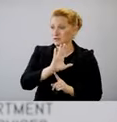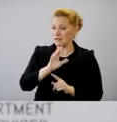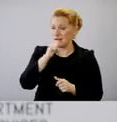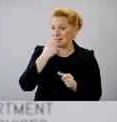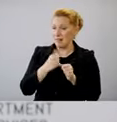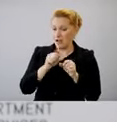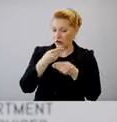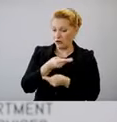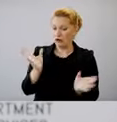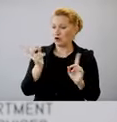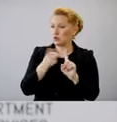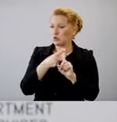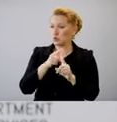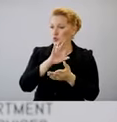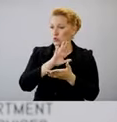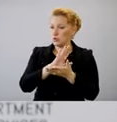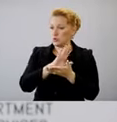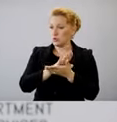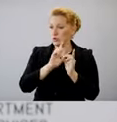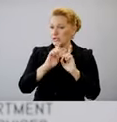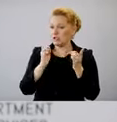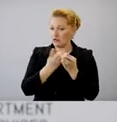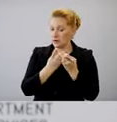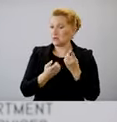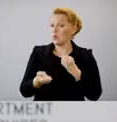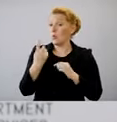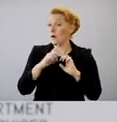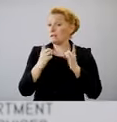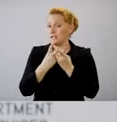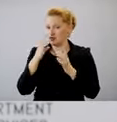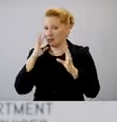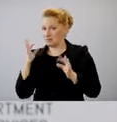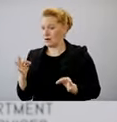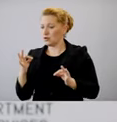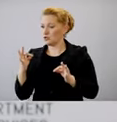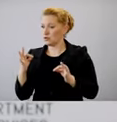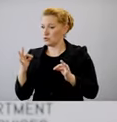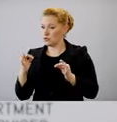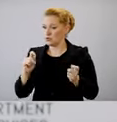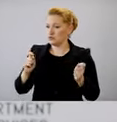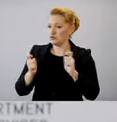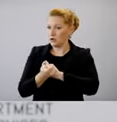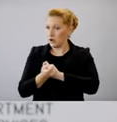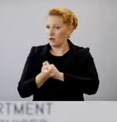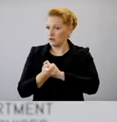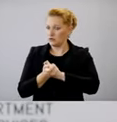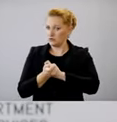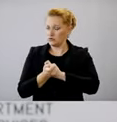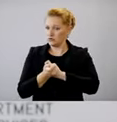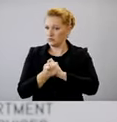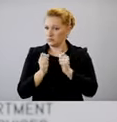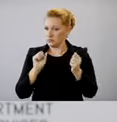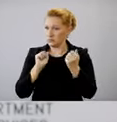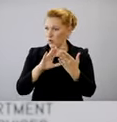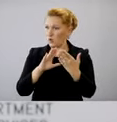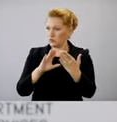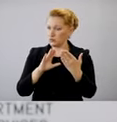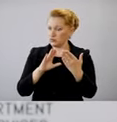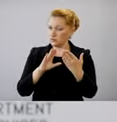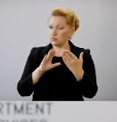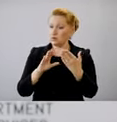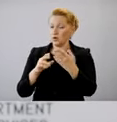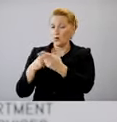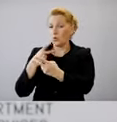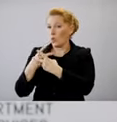district did decide to update their mitigation measures when it comes to quarantining, and specifically is going to